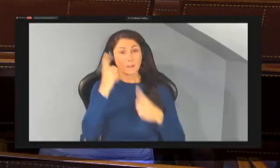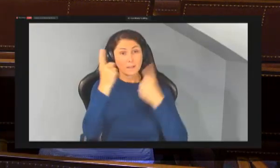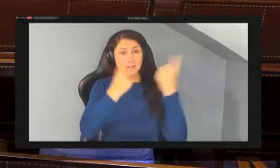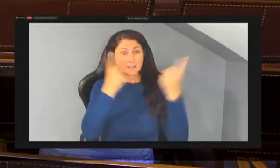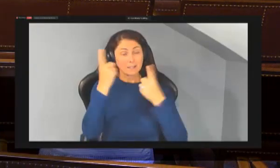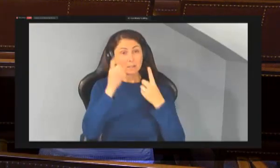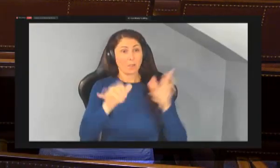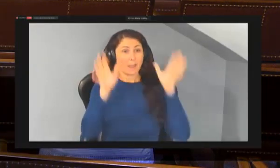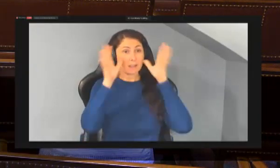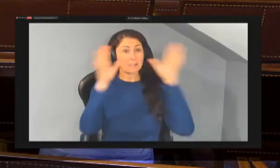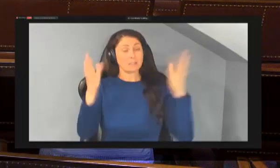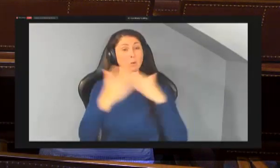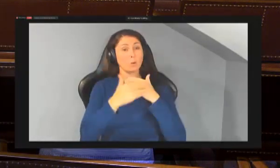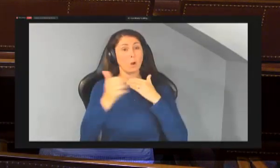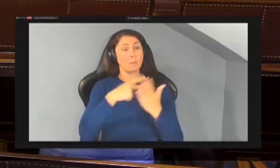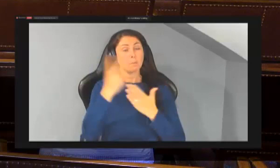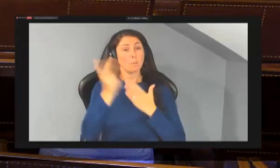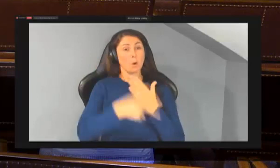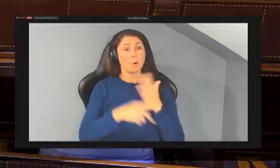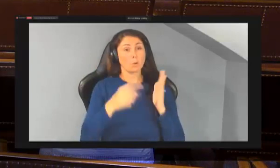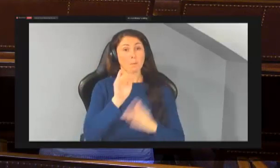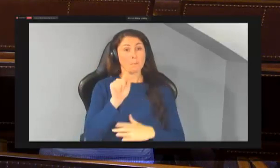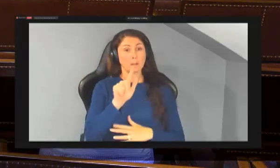program outlined in Bill